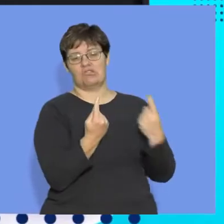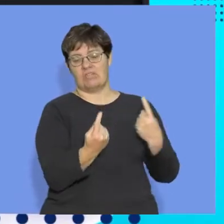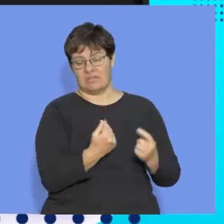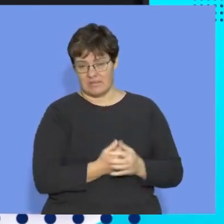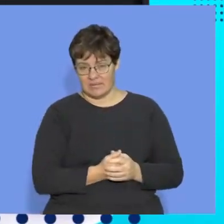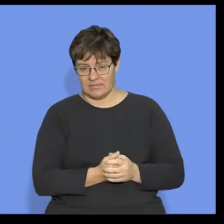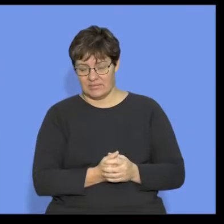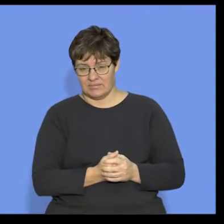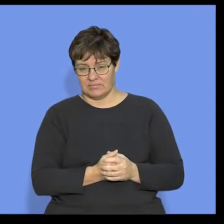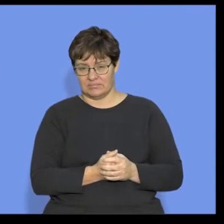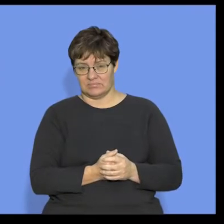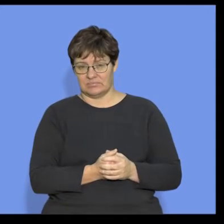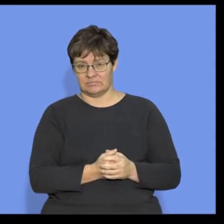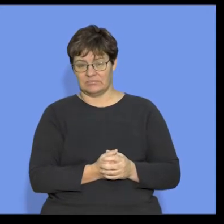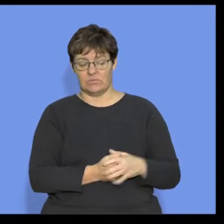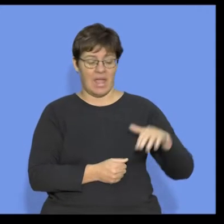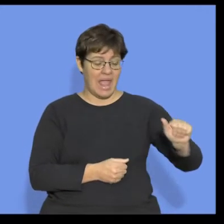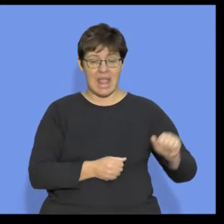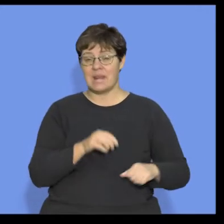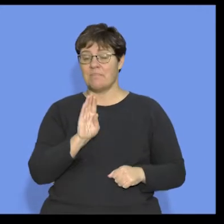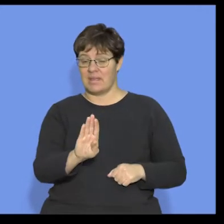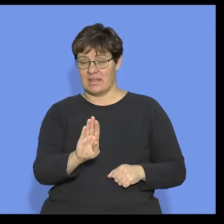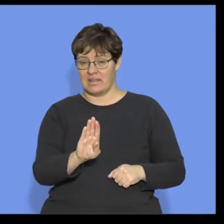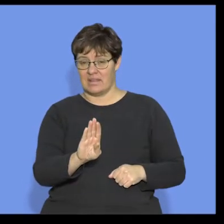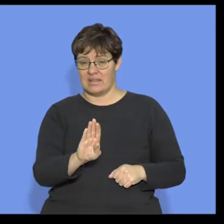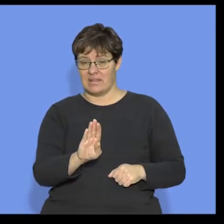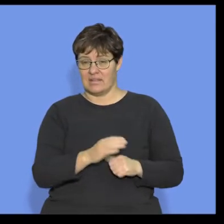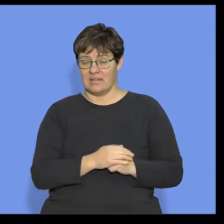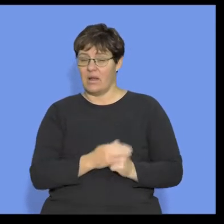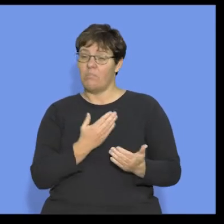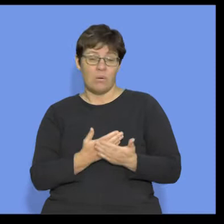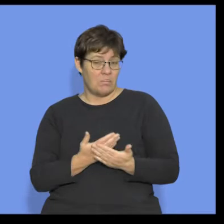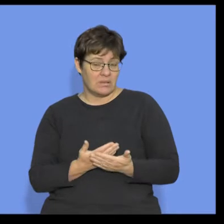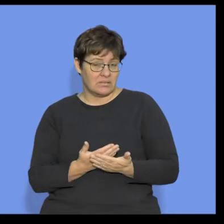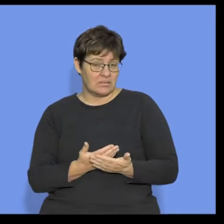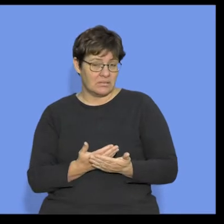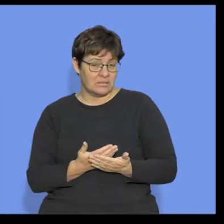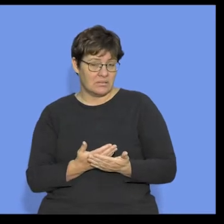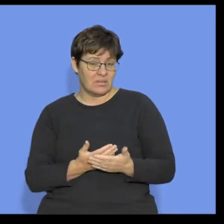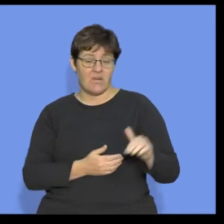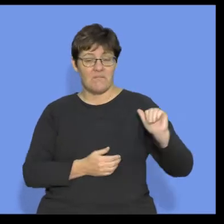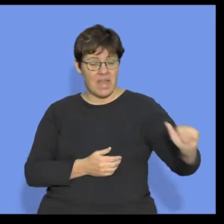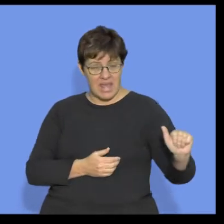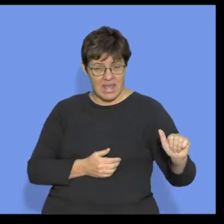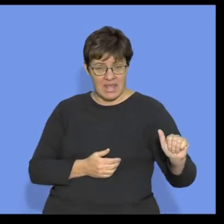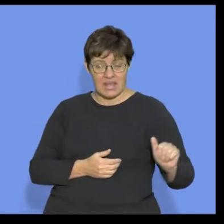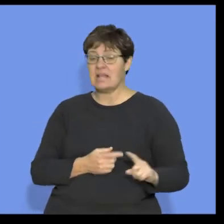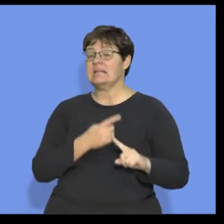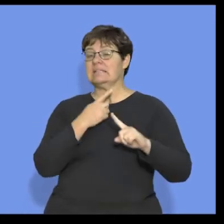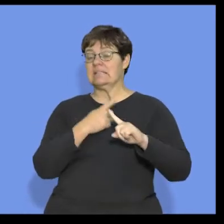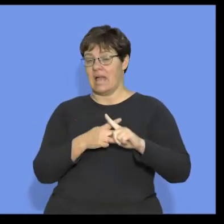independent. So the probability of A and B will be what? The probability of